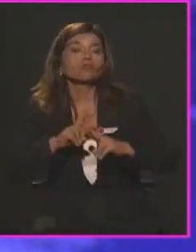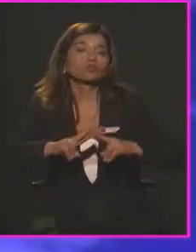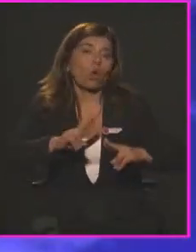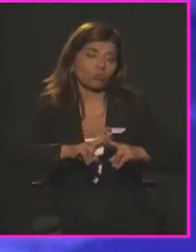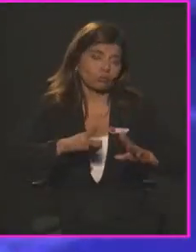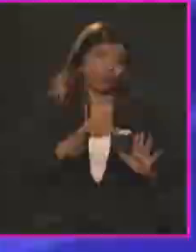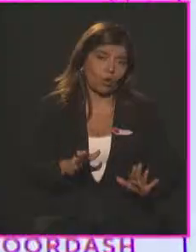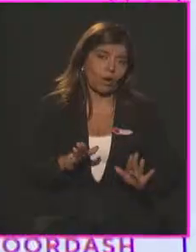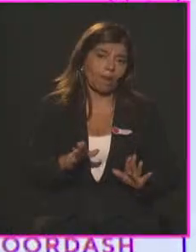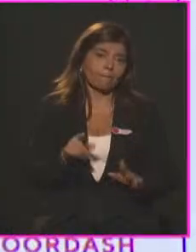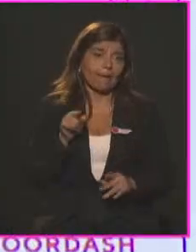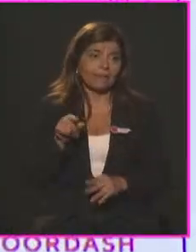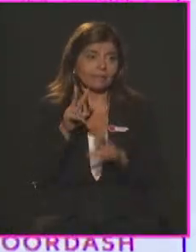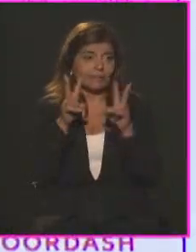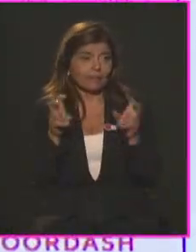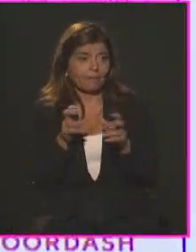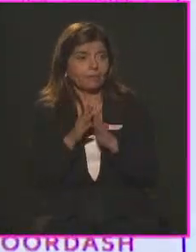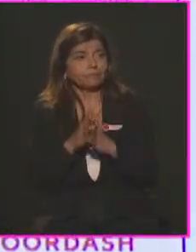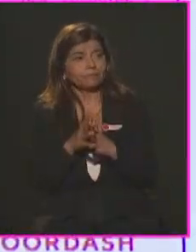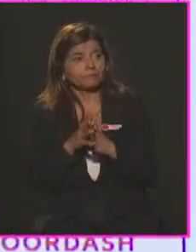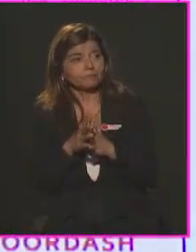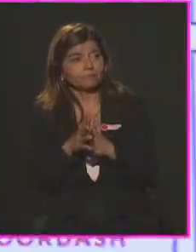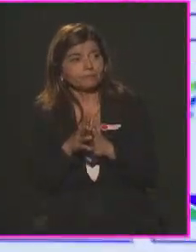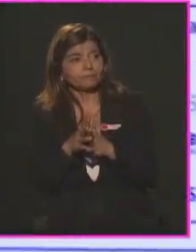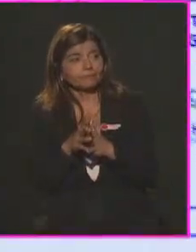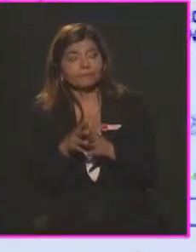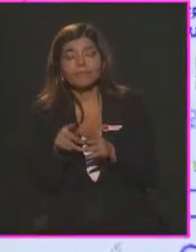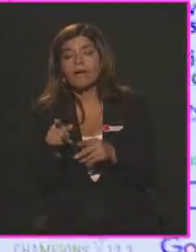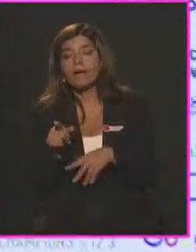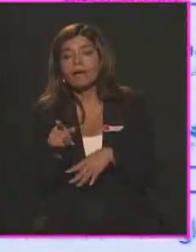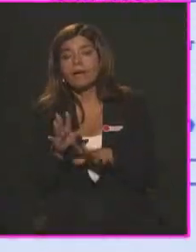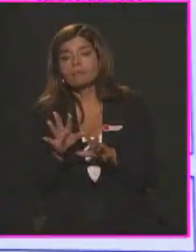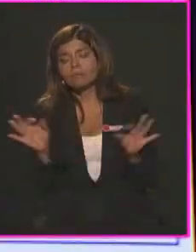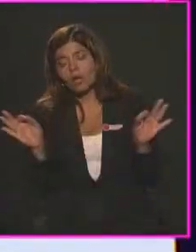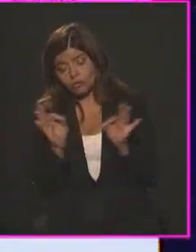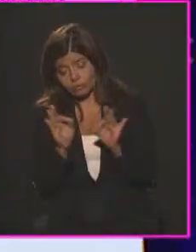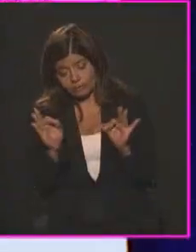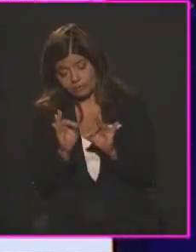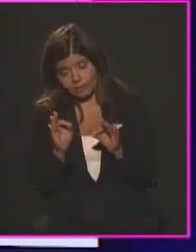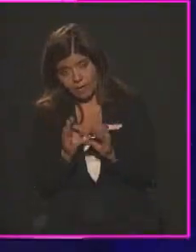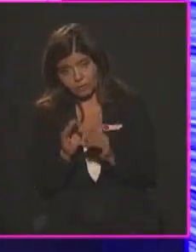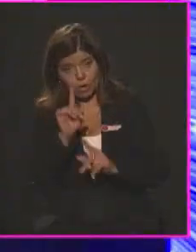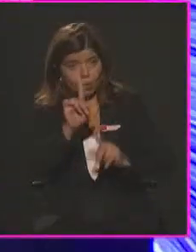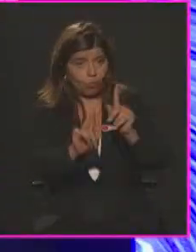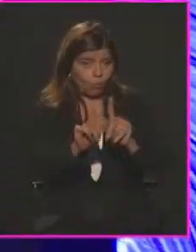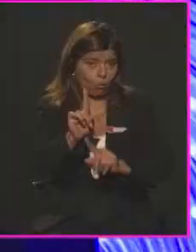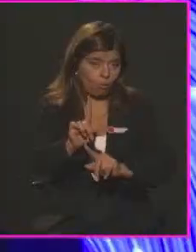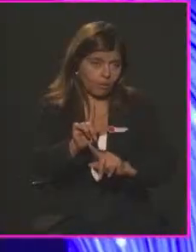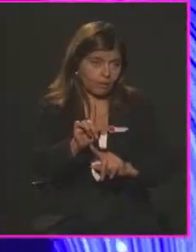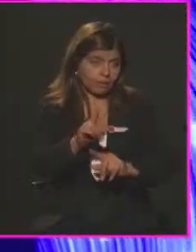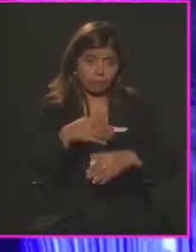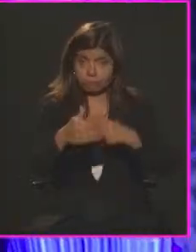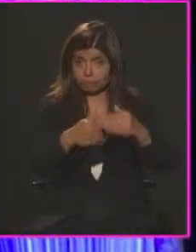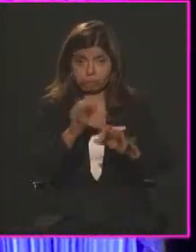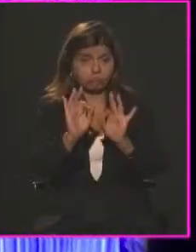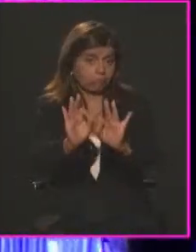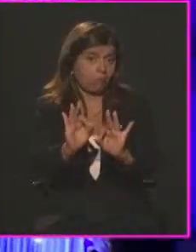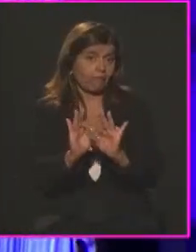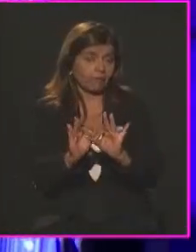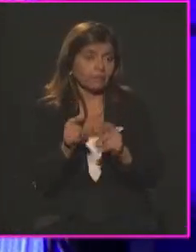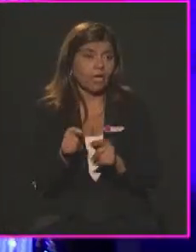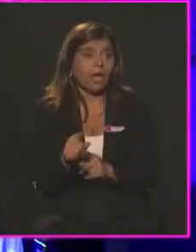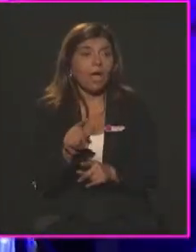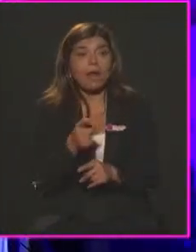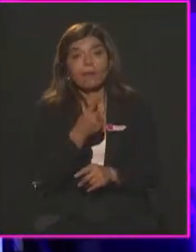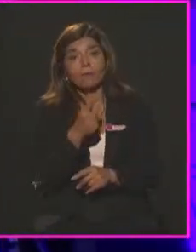topic. Let me give you a sense, because some of these are really working well. This first one, not from the US,